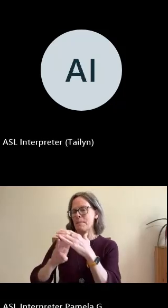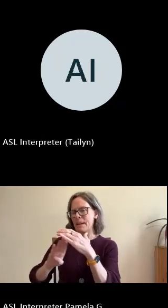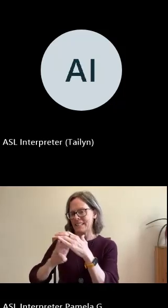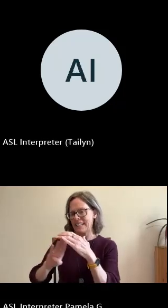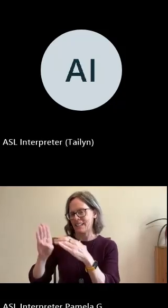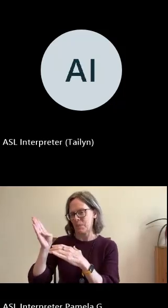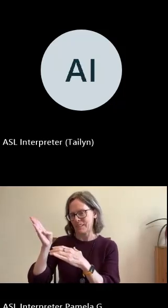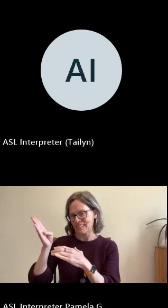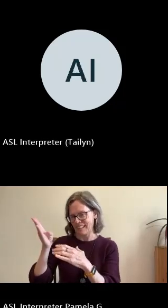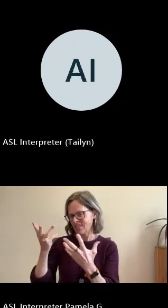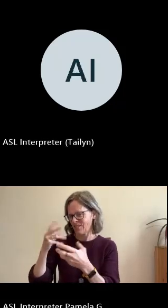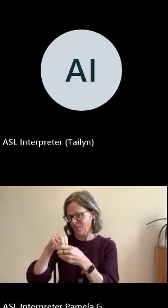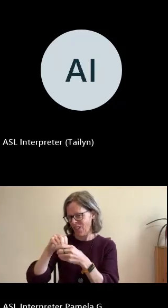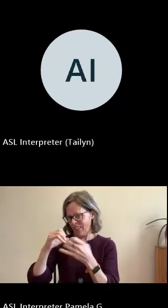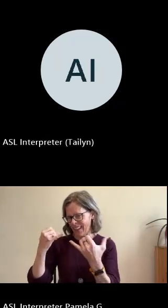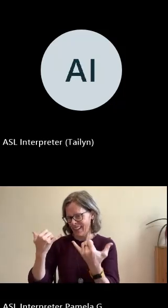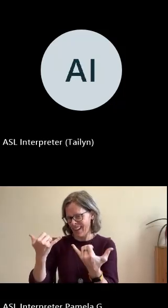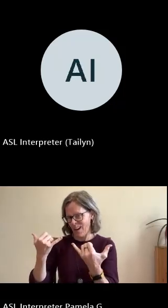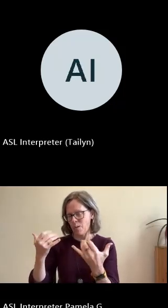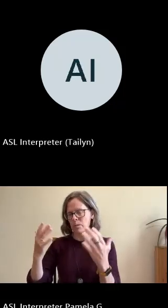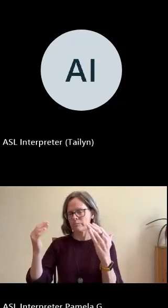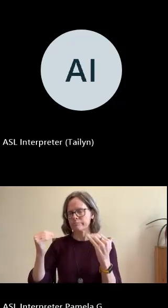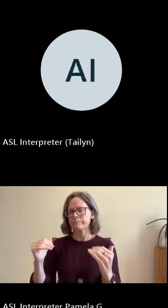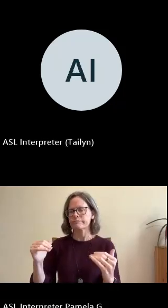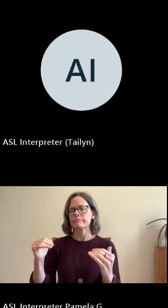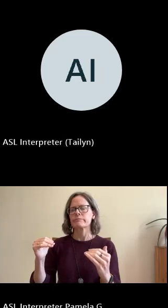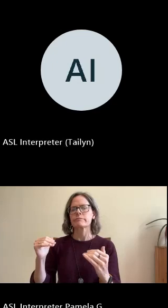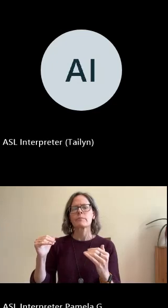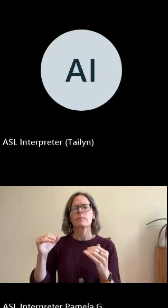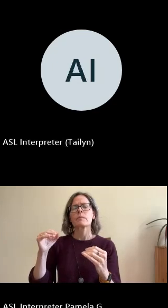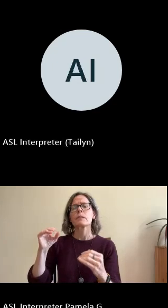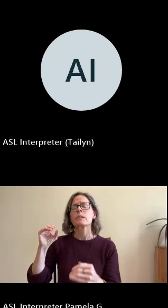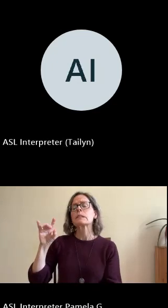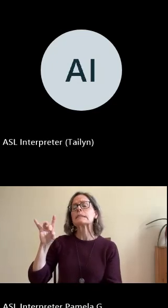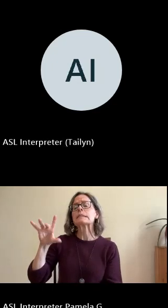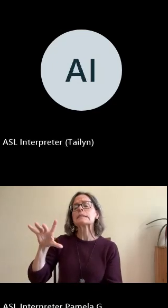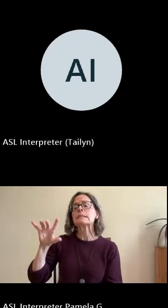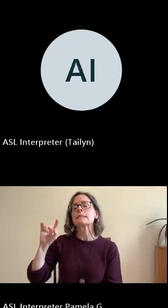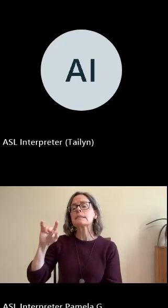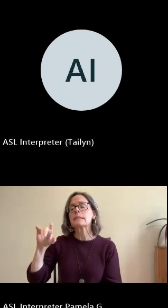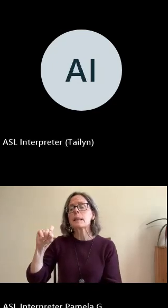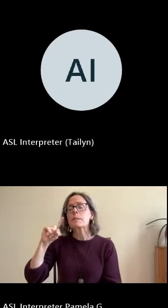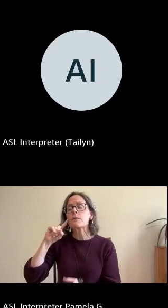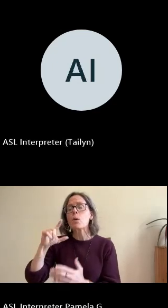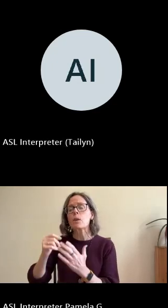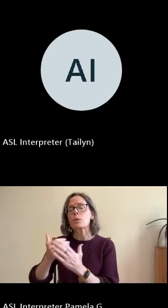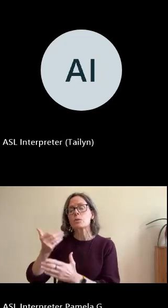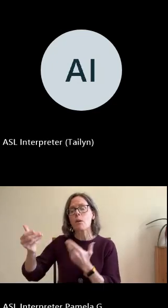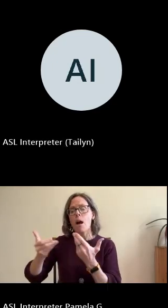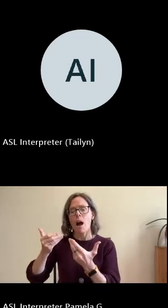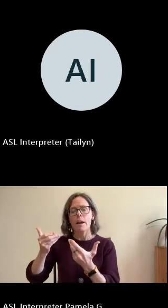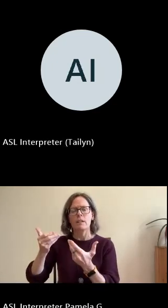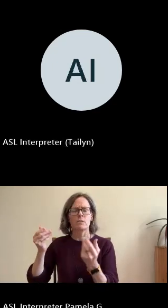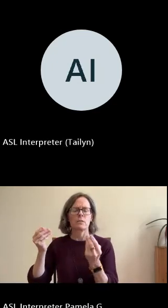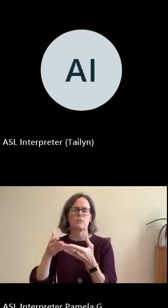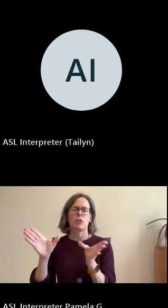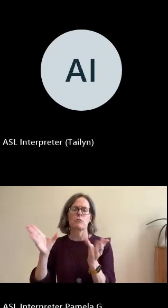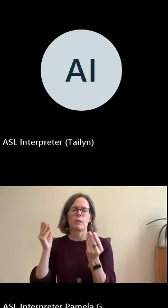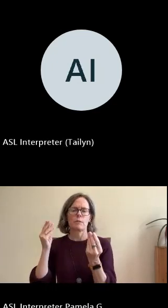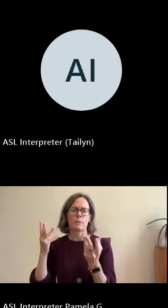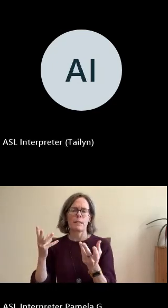here for new hires that just gives information. A lot of the things, the benefits you'll see in there are because we have a